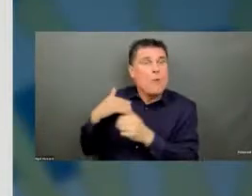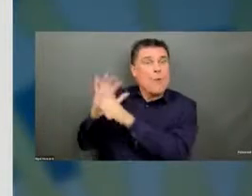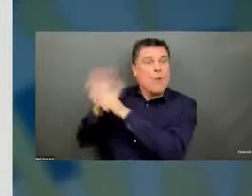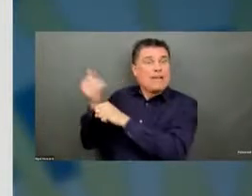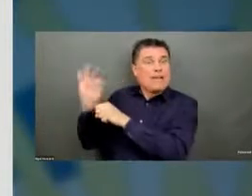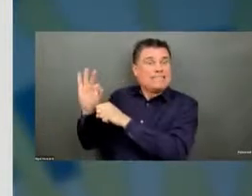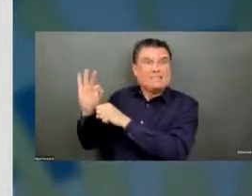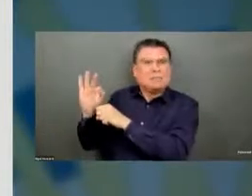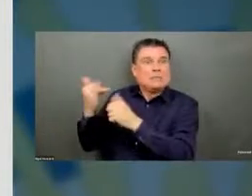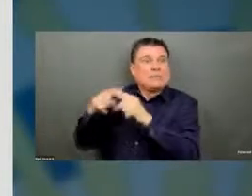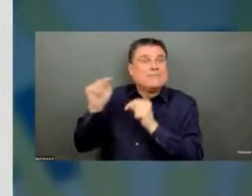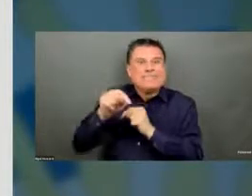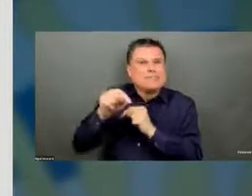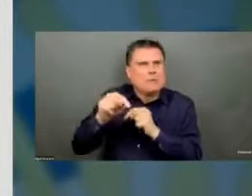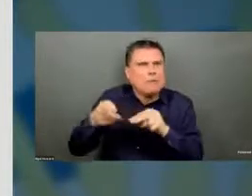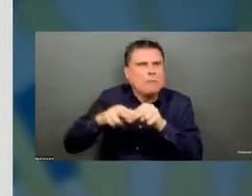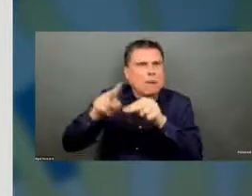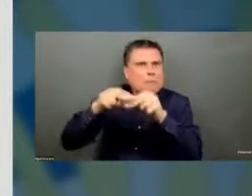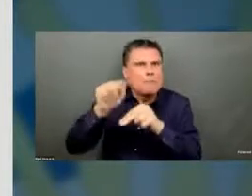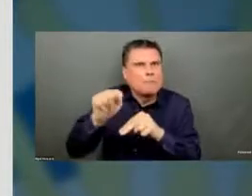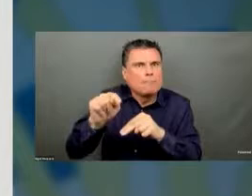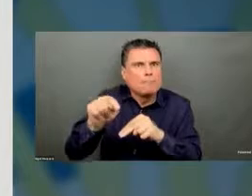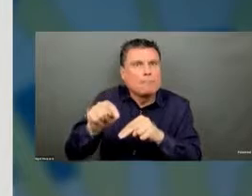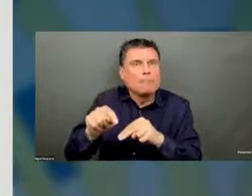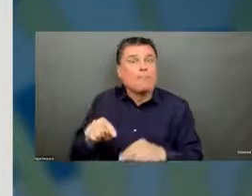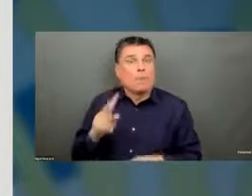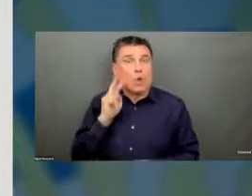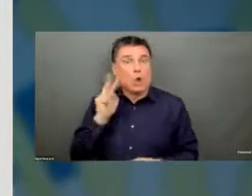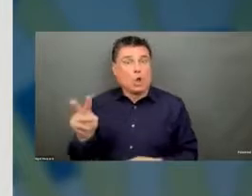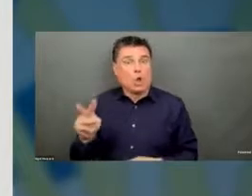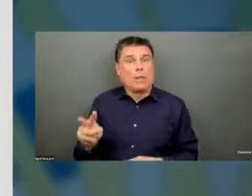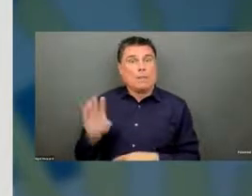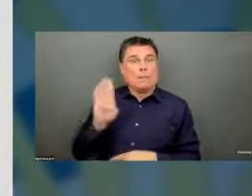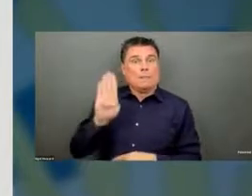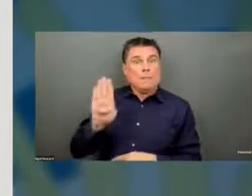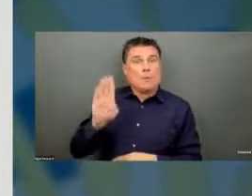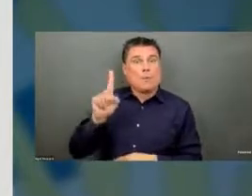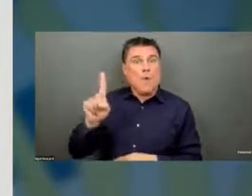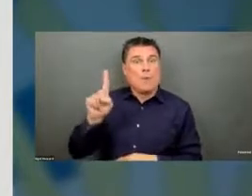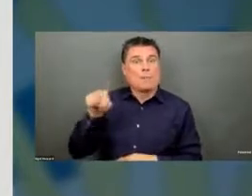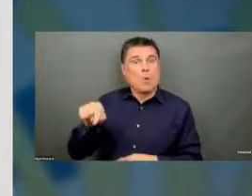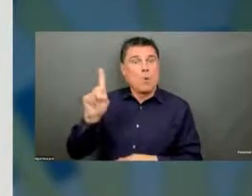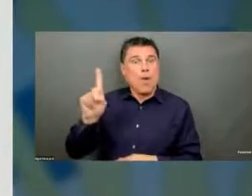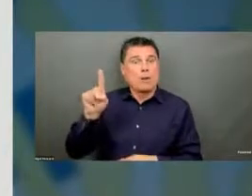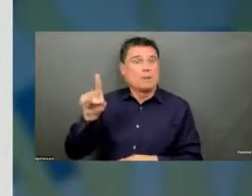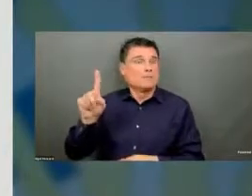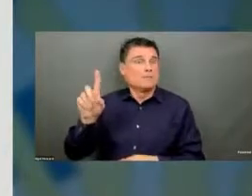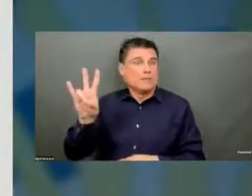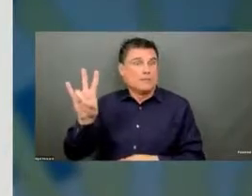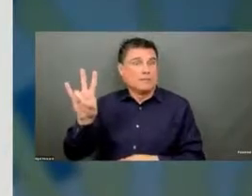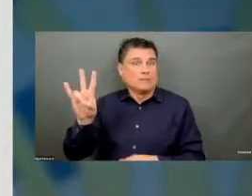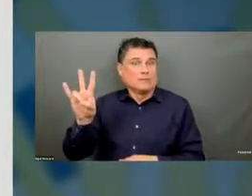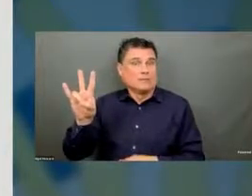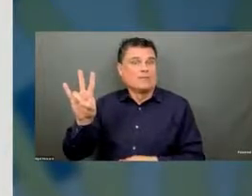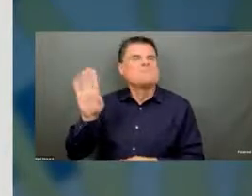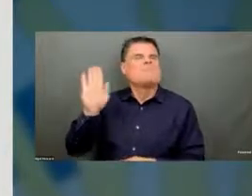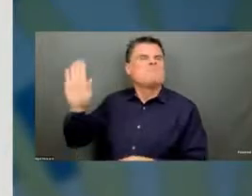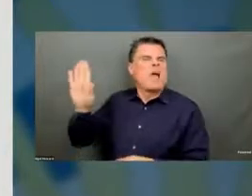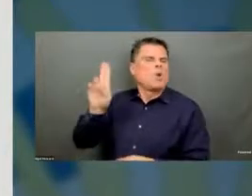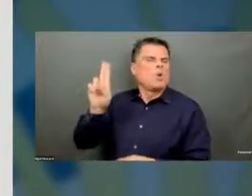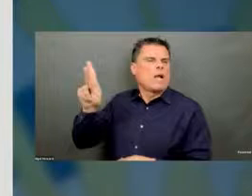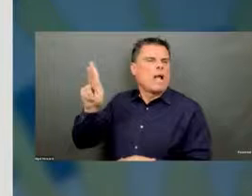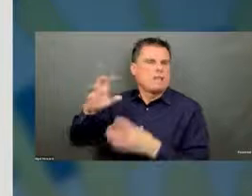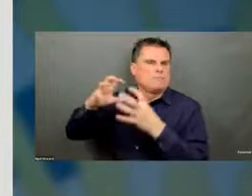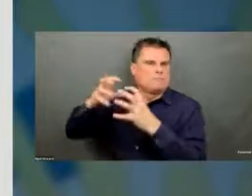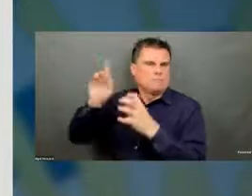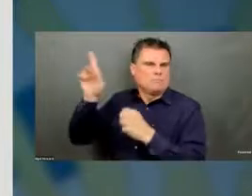is the B117, which has been associated with the UK. And we're seeing it most commonly in the Fraser Health and the